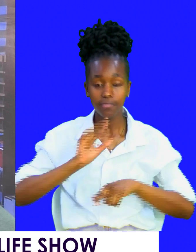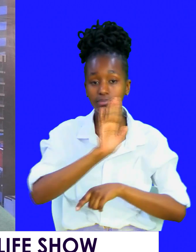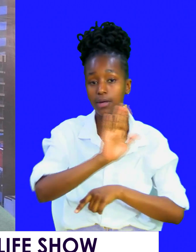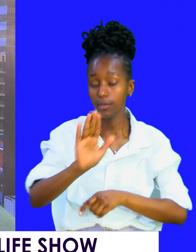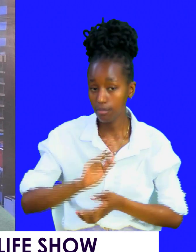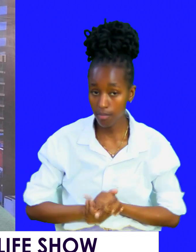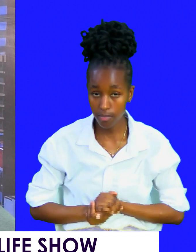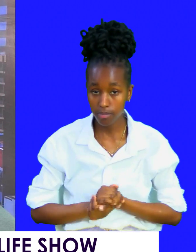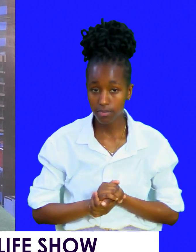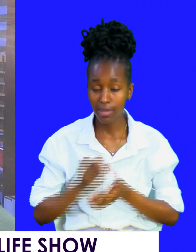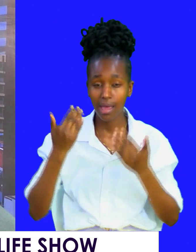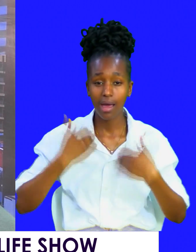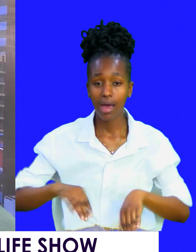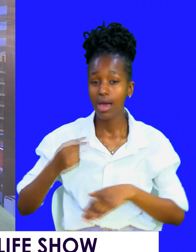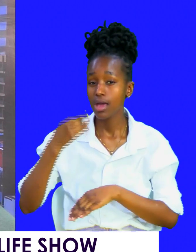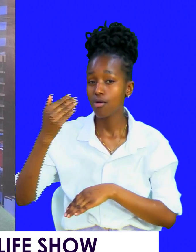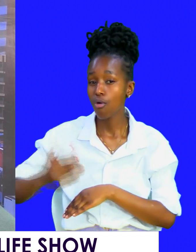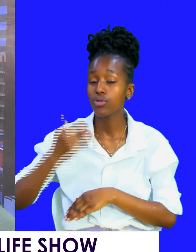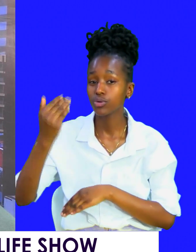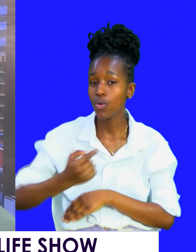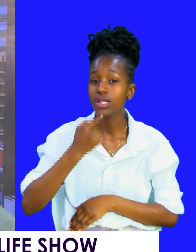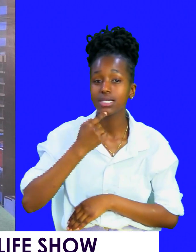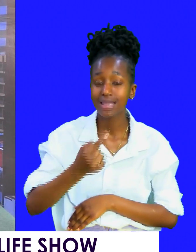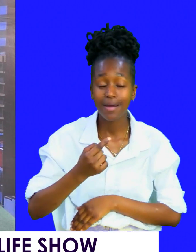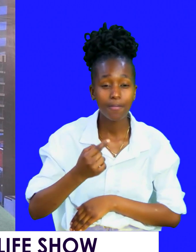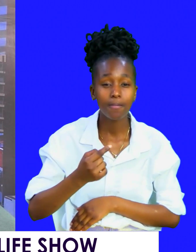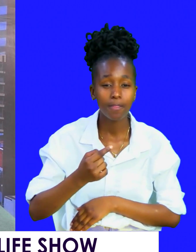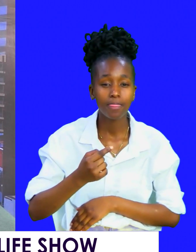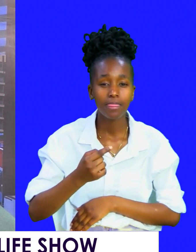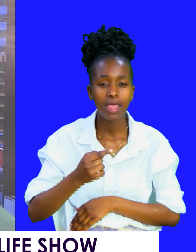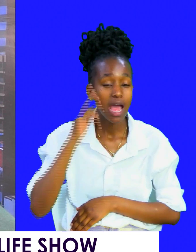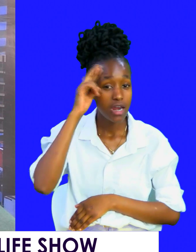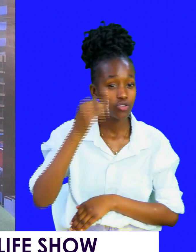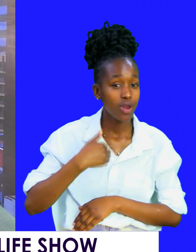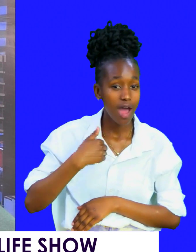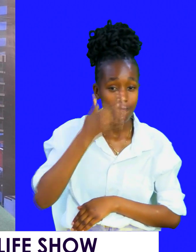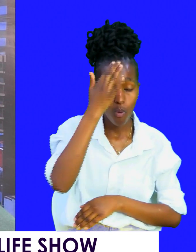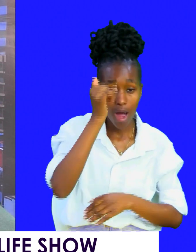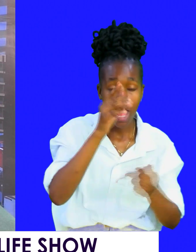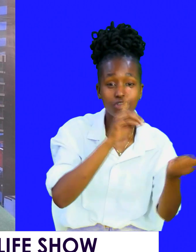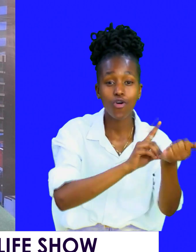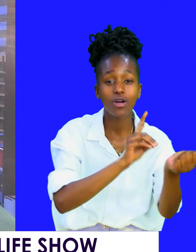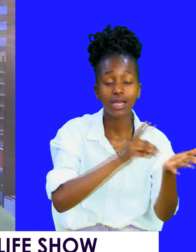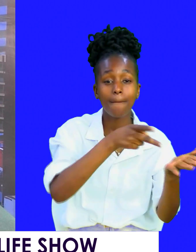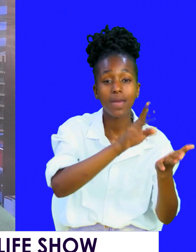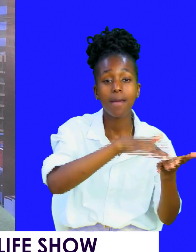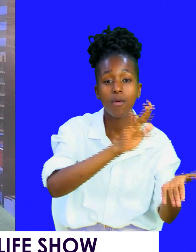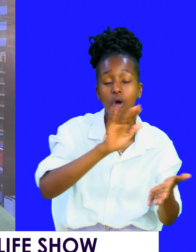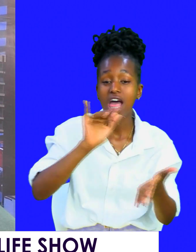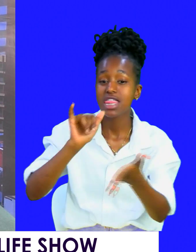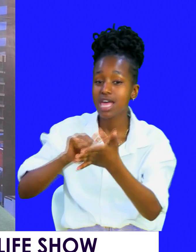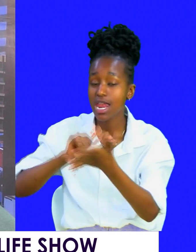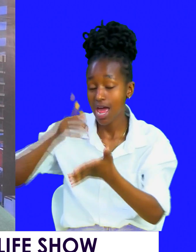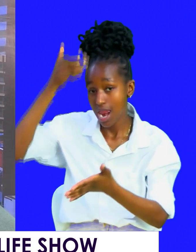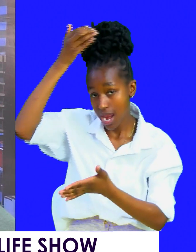there is a reason why doctors are paid more than nurses. Nothing bad about nurses.